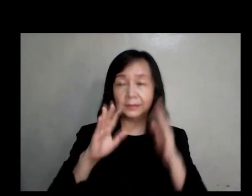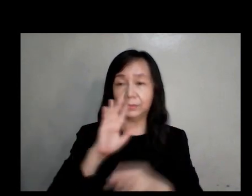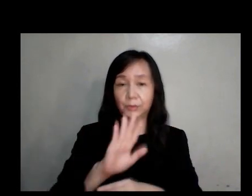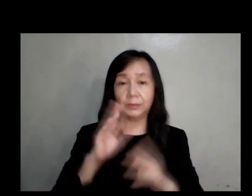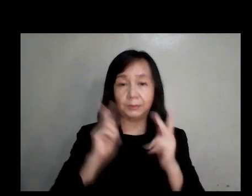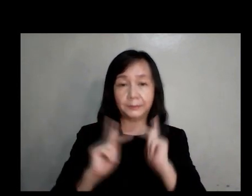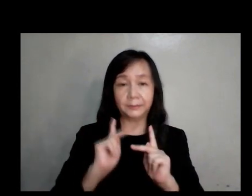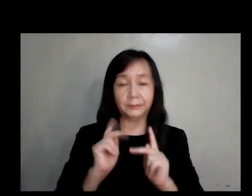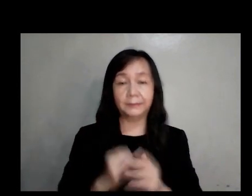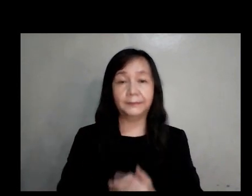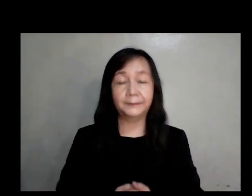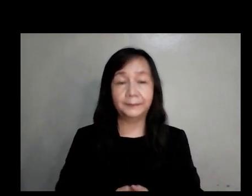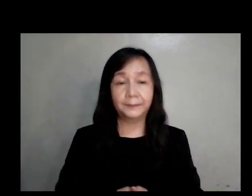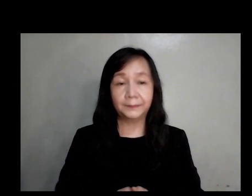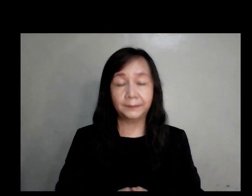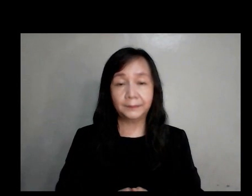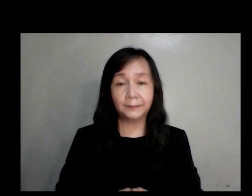Lord, listen to your people.